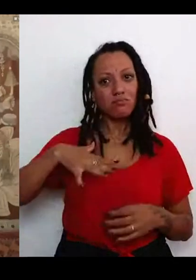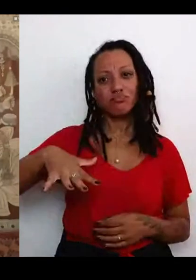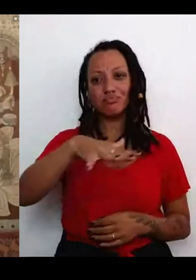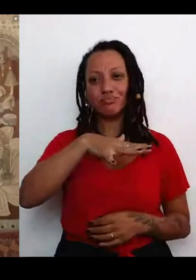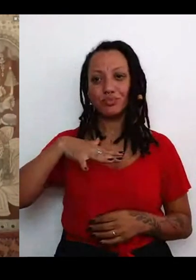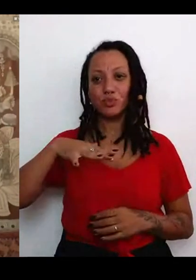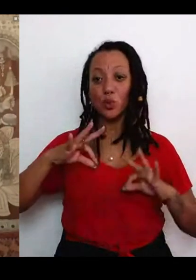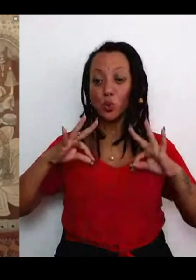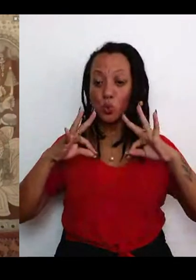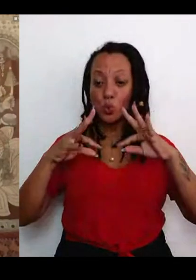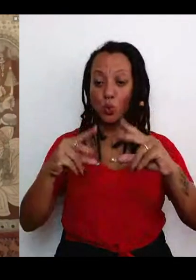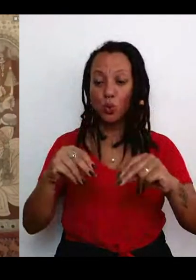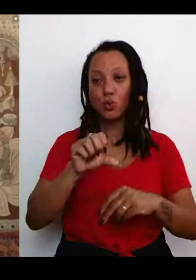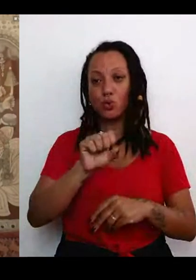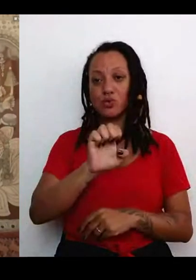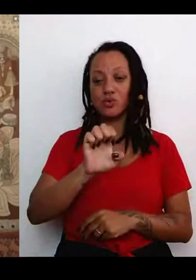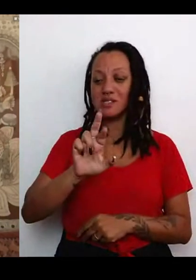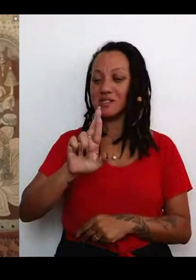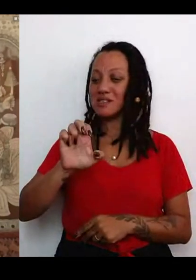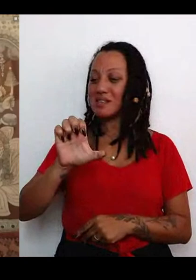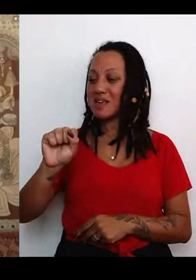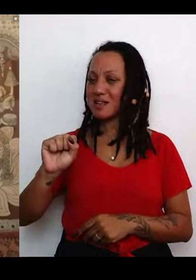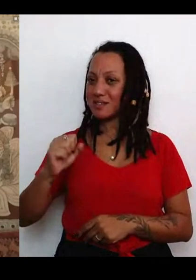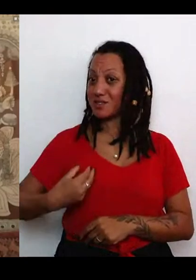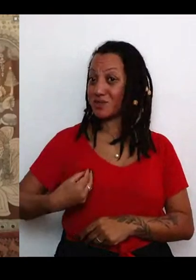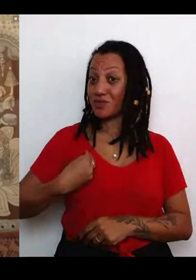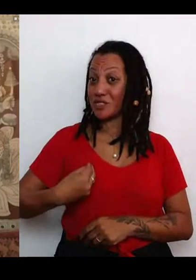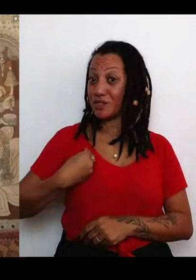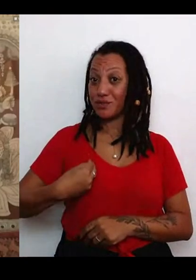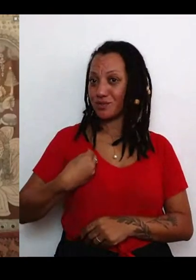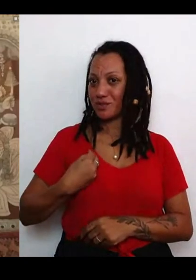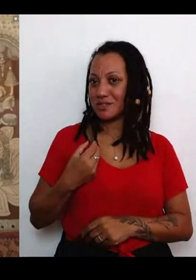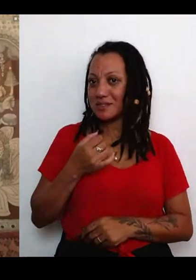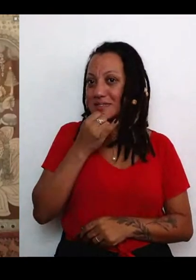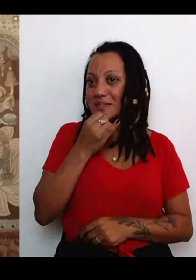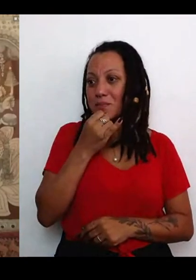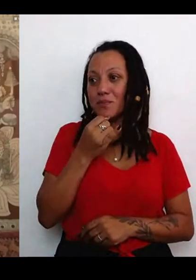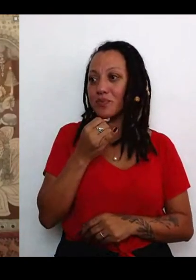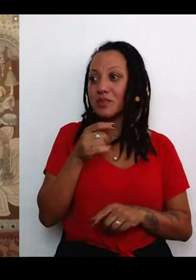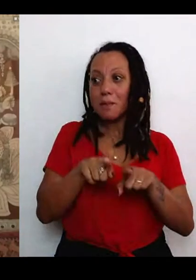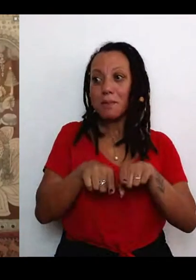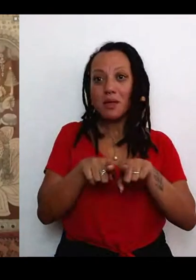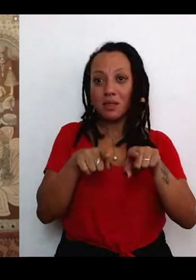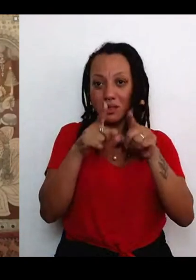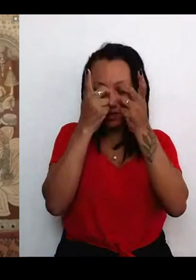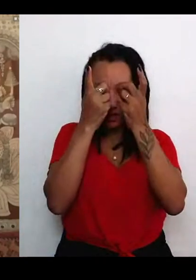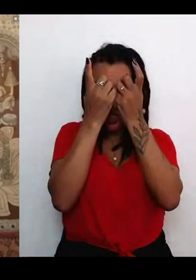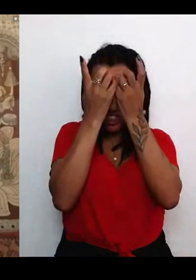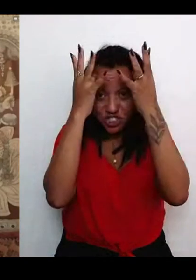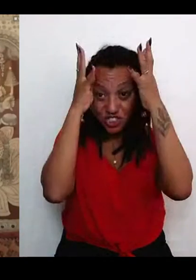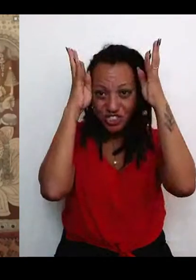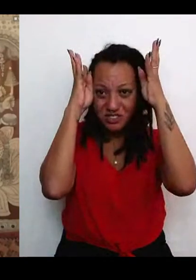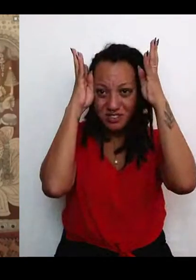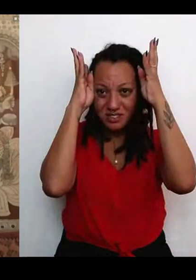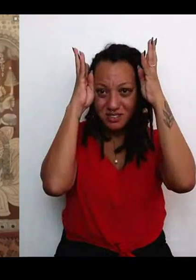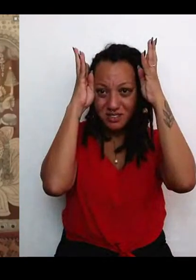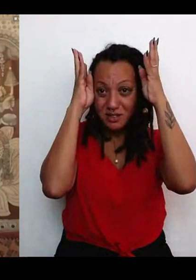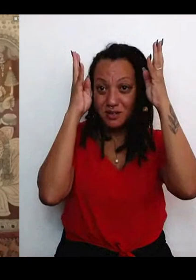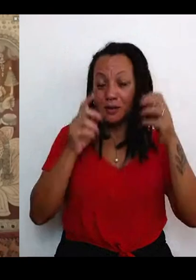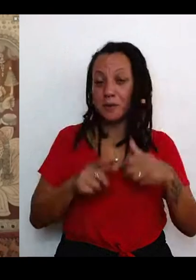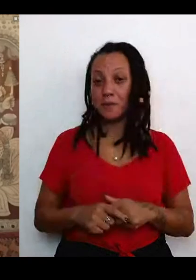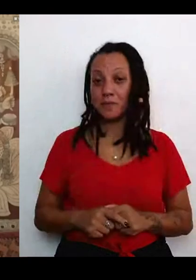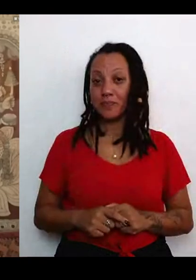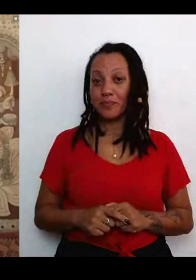including mine where we talk about the Earth as wasundara like she's